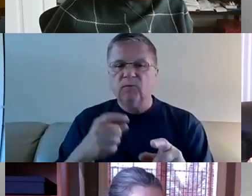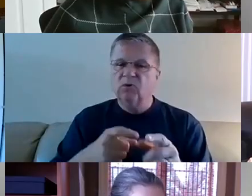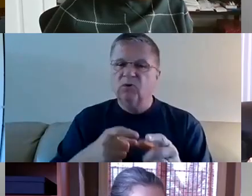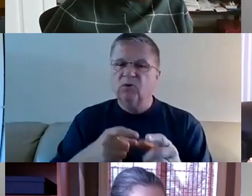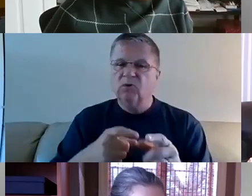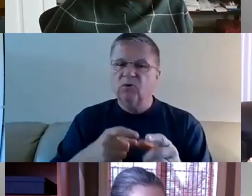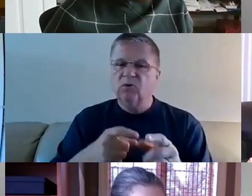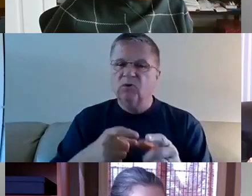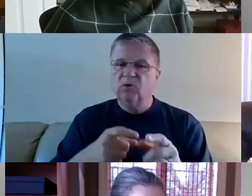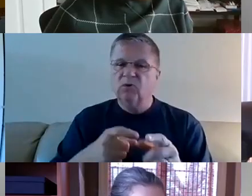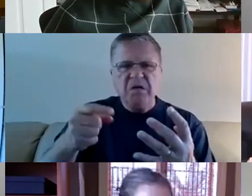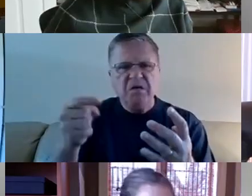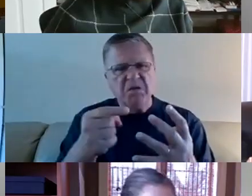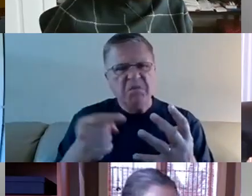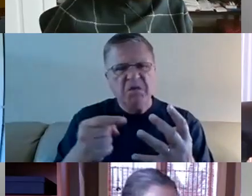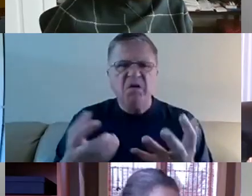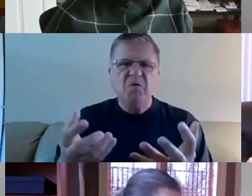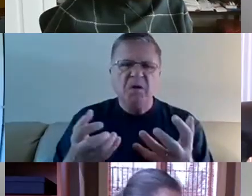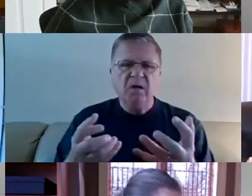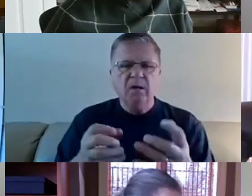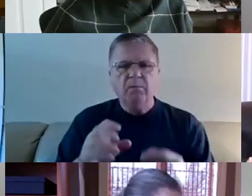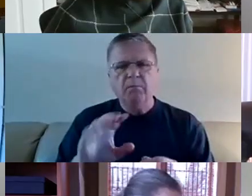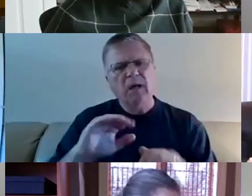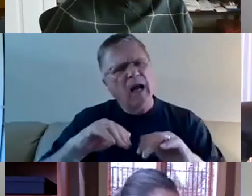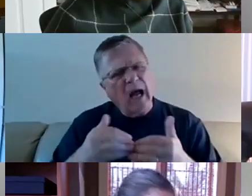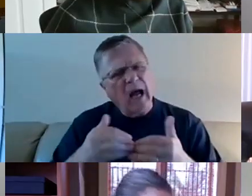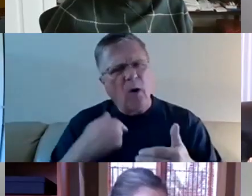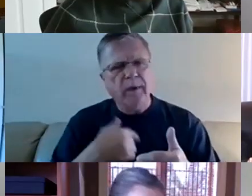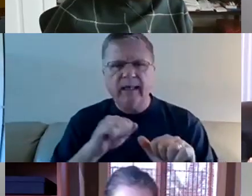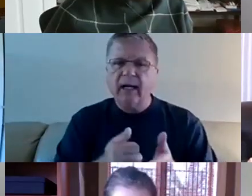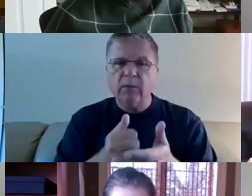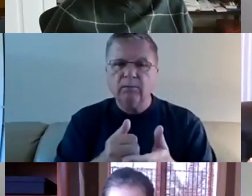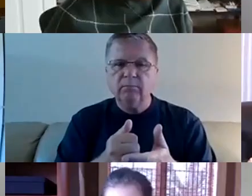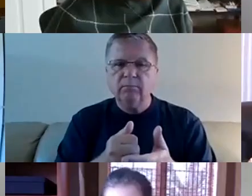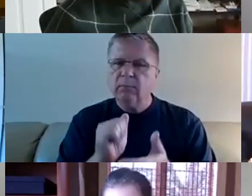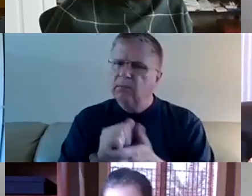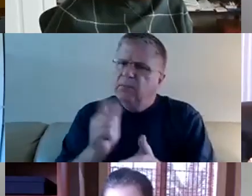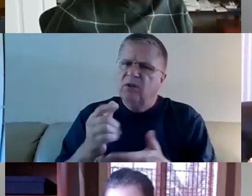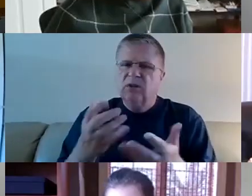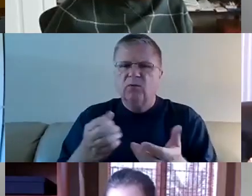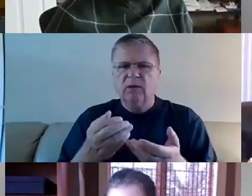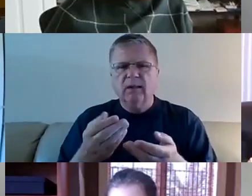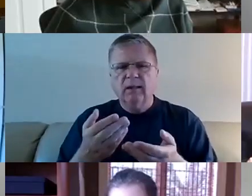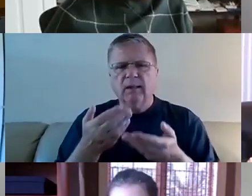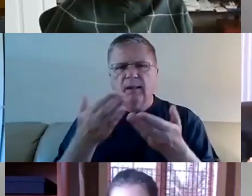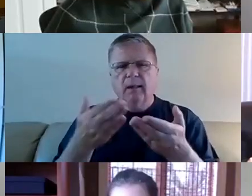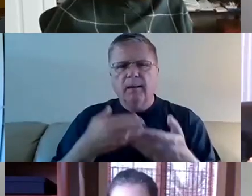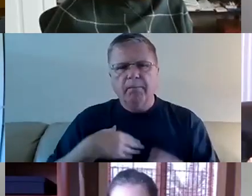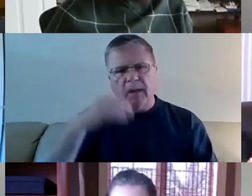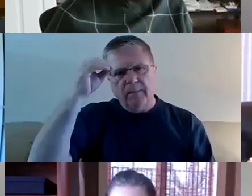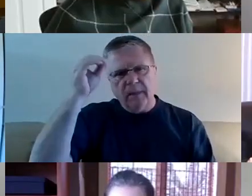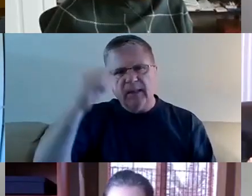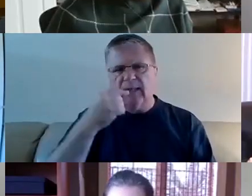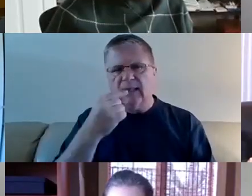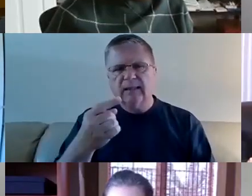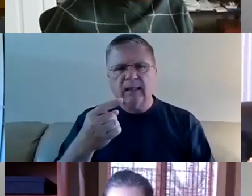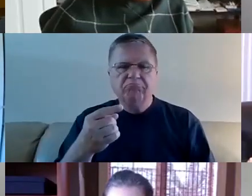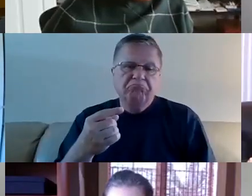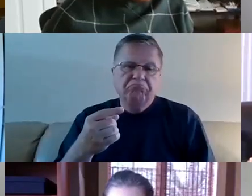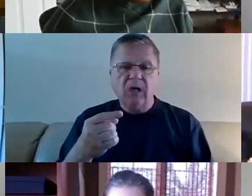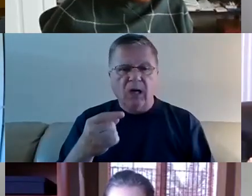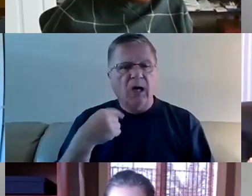So I'm just happy that the conversation is opening up amongst us. I always felt like our